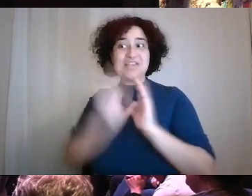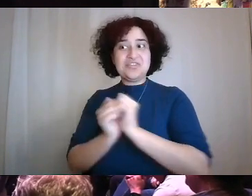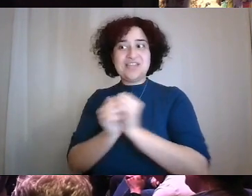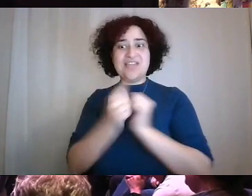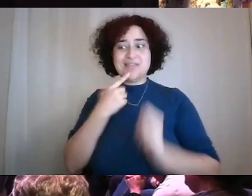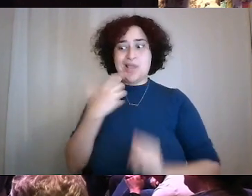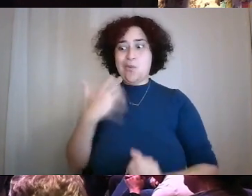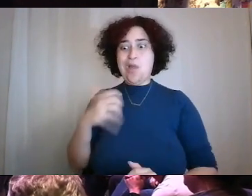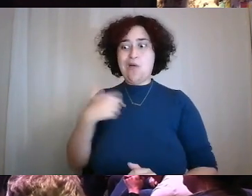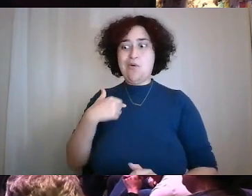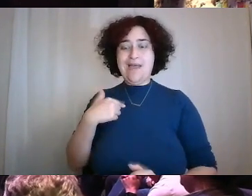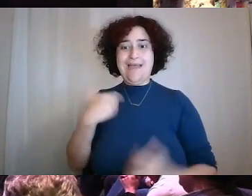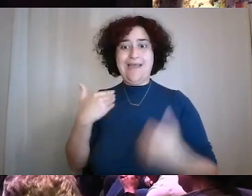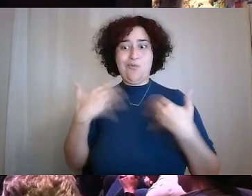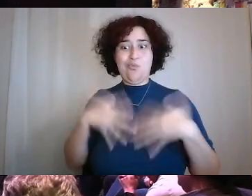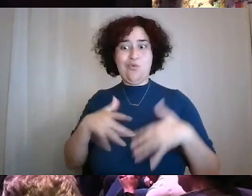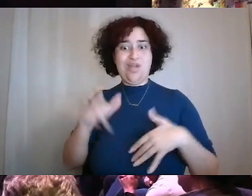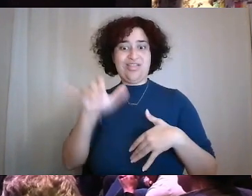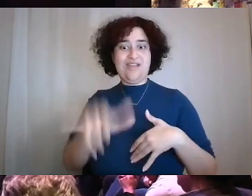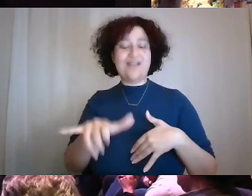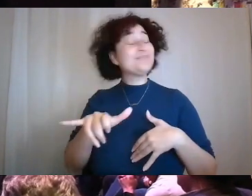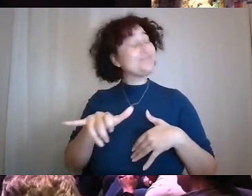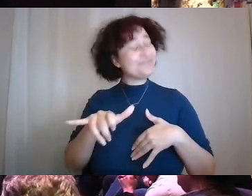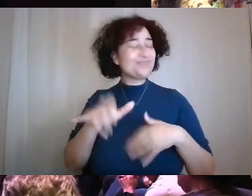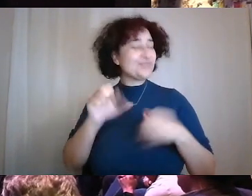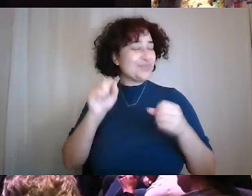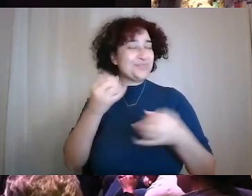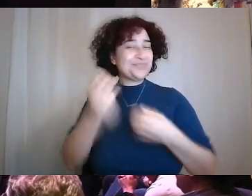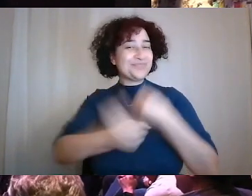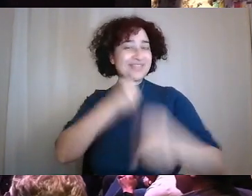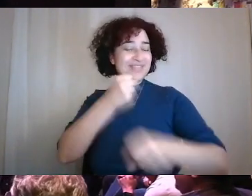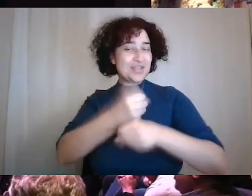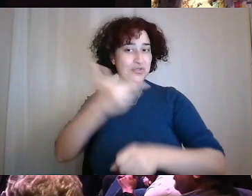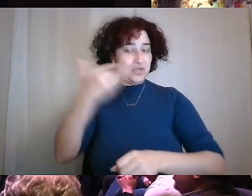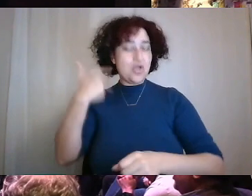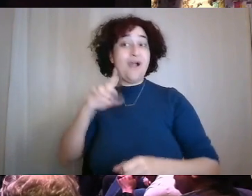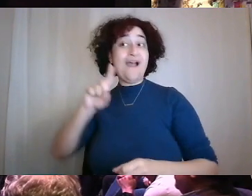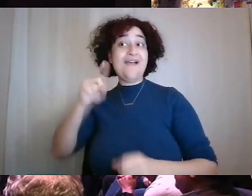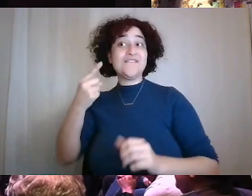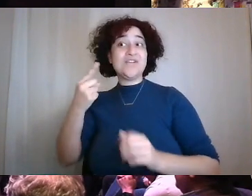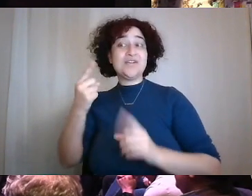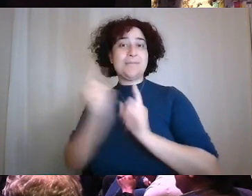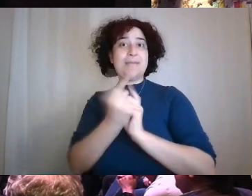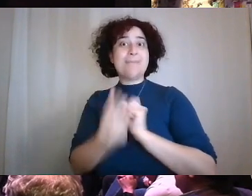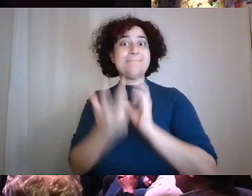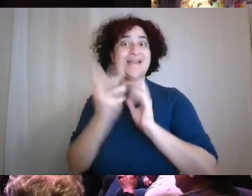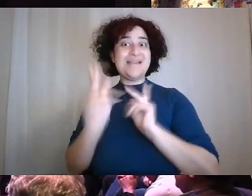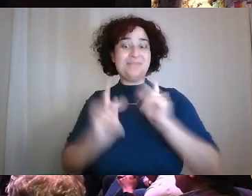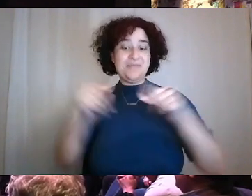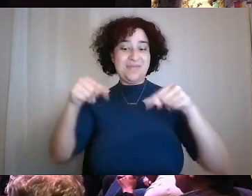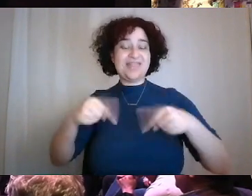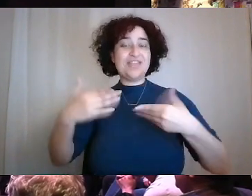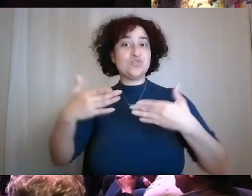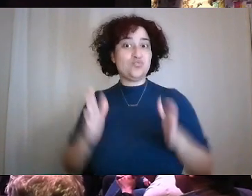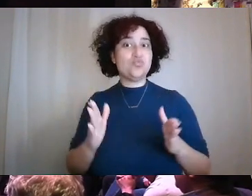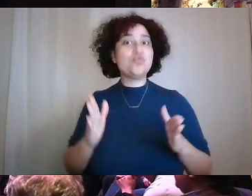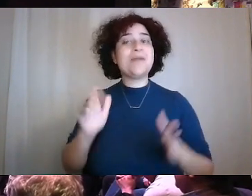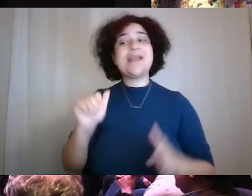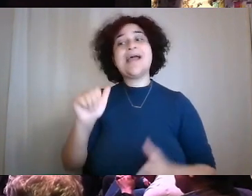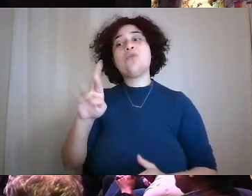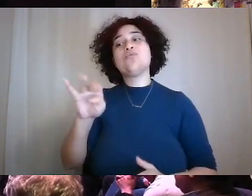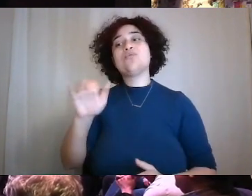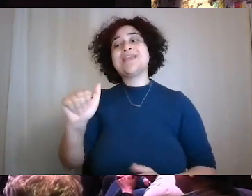Years ago, I first met, I mean, many folks in this room at Arena Stage, and that was really the